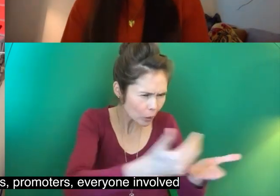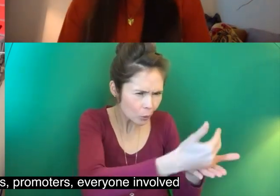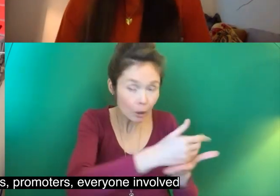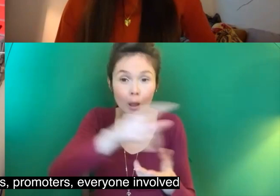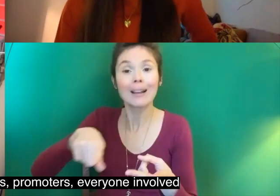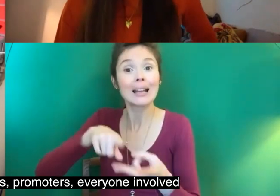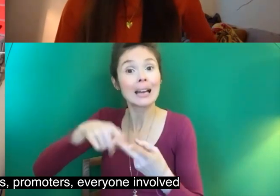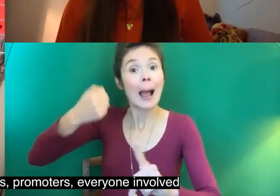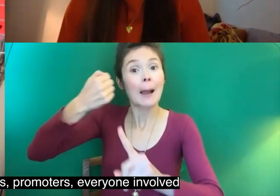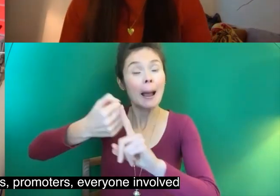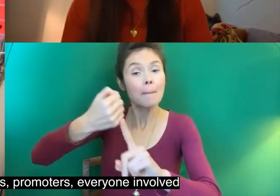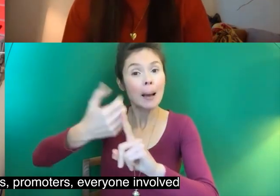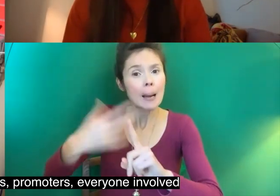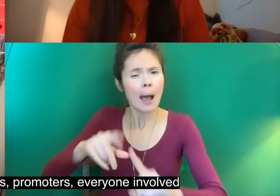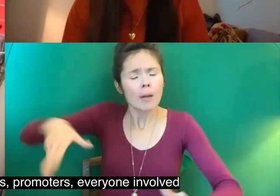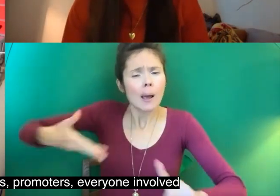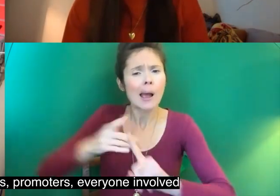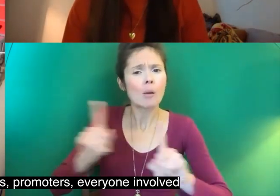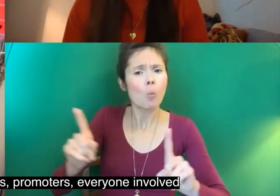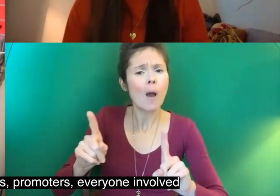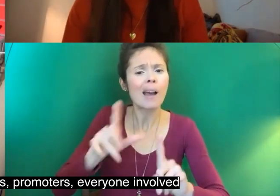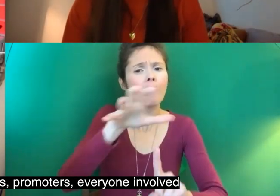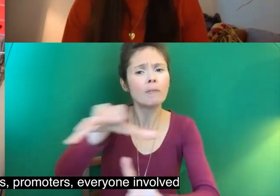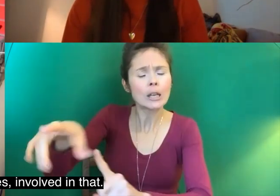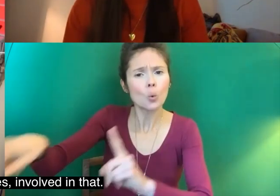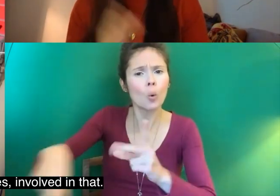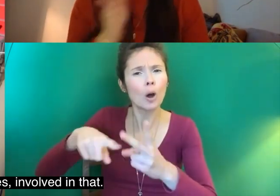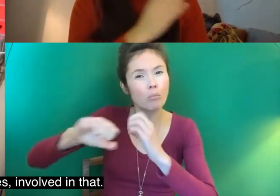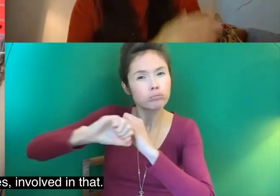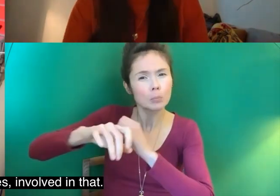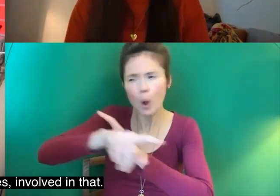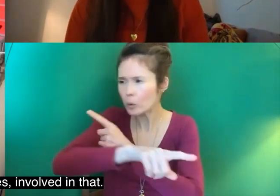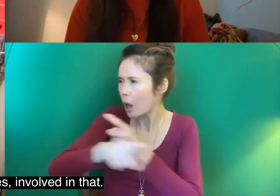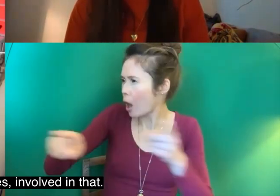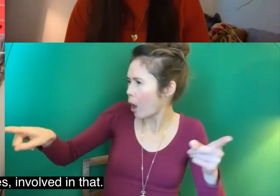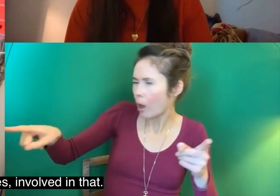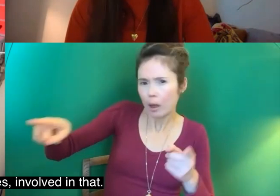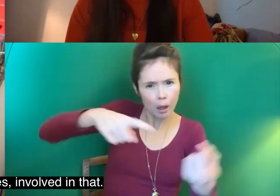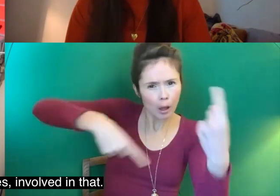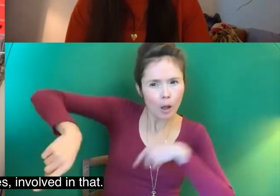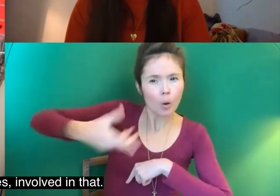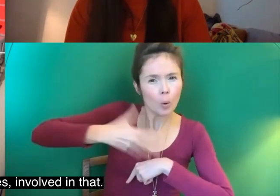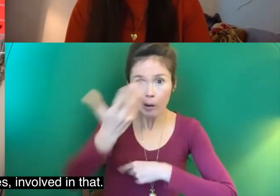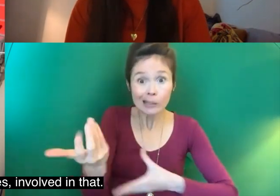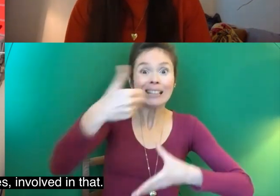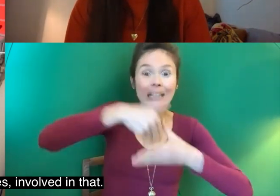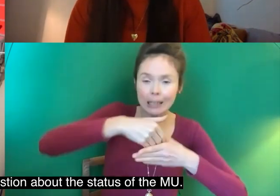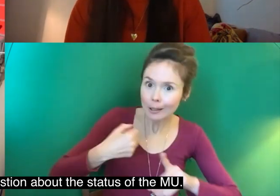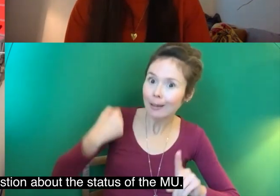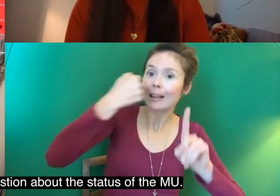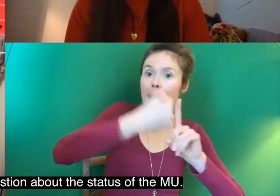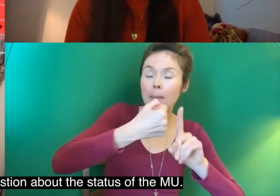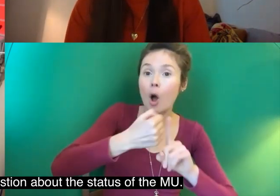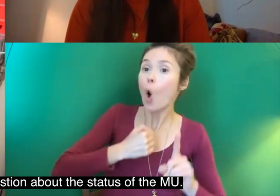hoping to get venues, promoters, everyone involved at different stages involved in that. Sorry,